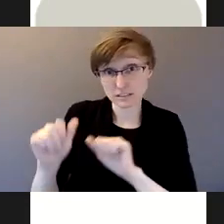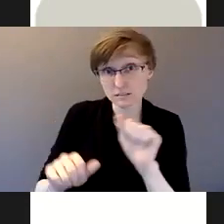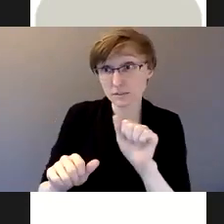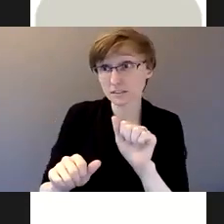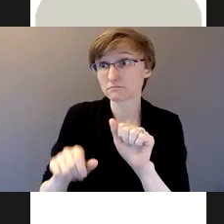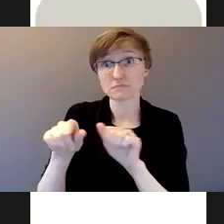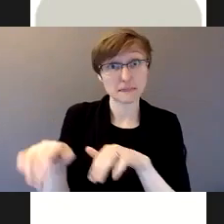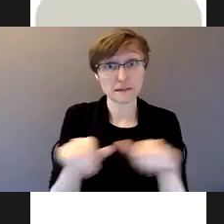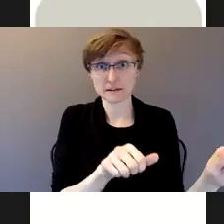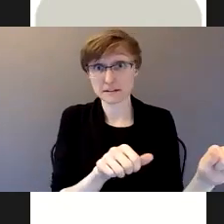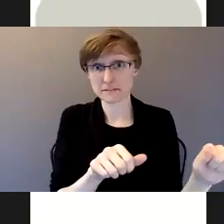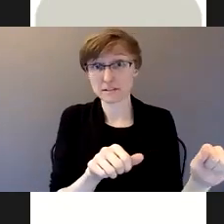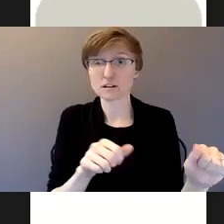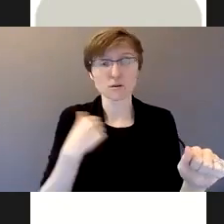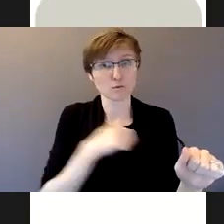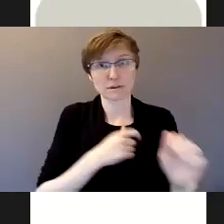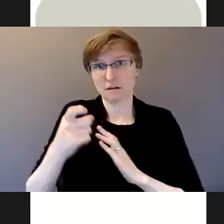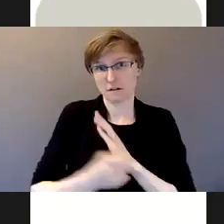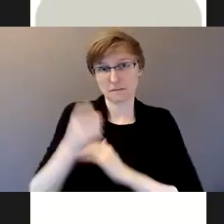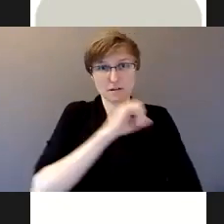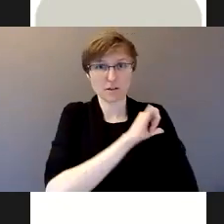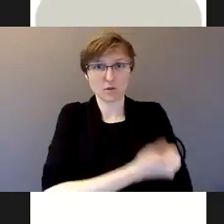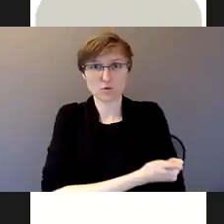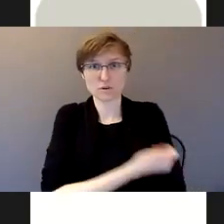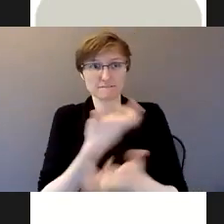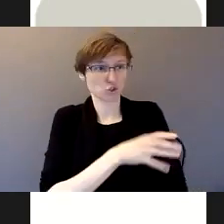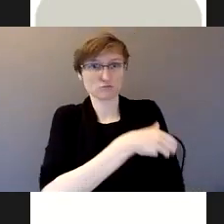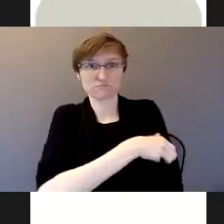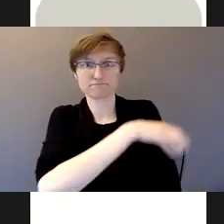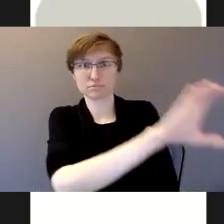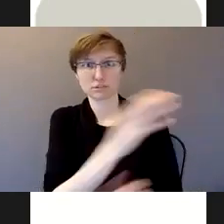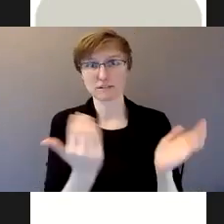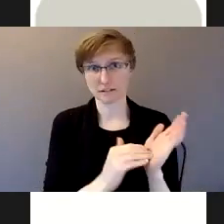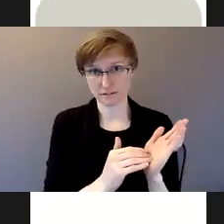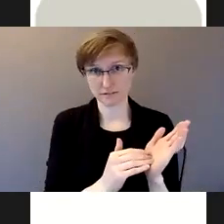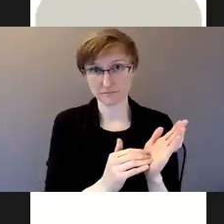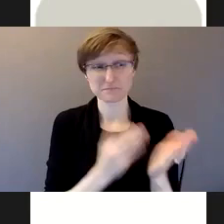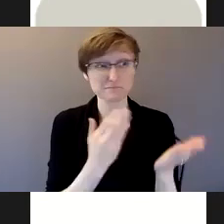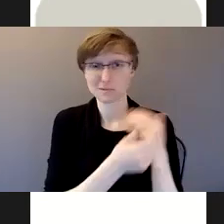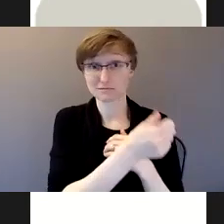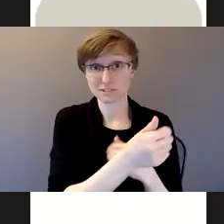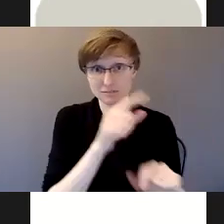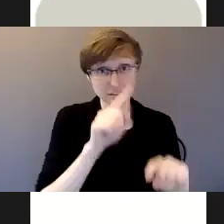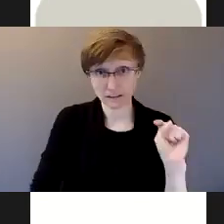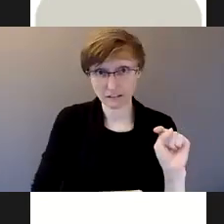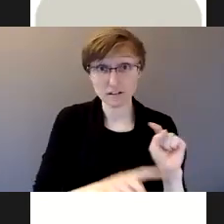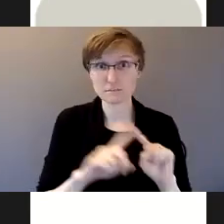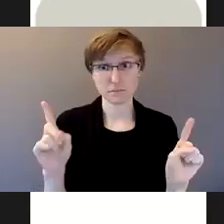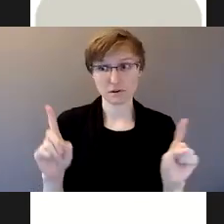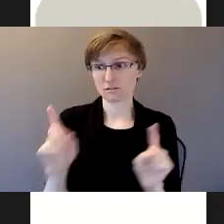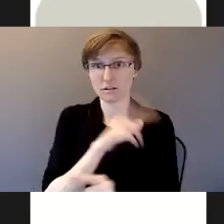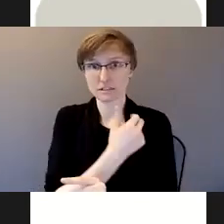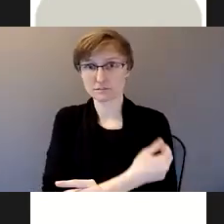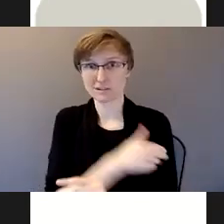person could challenge their finding through the Section 16, the capacity assessment, or the Section 15 at the hospital through the Consent